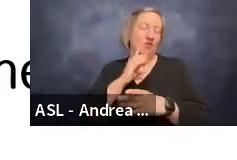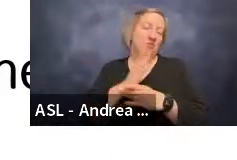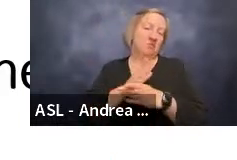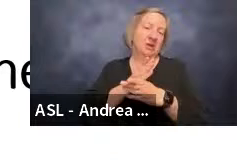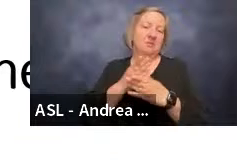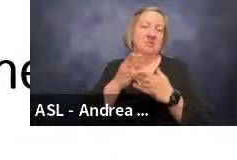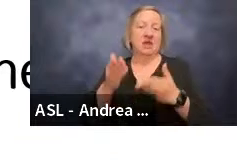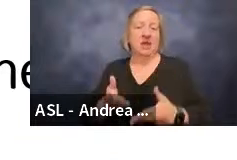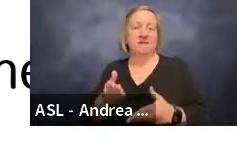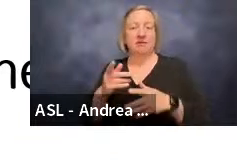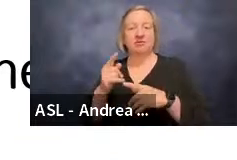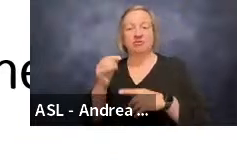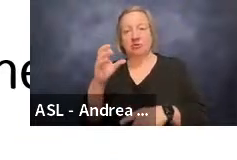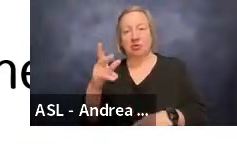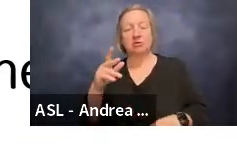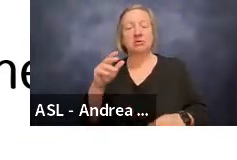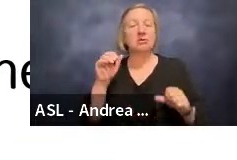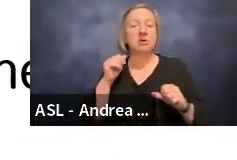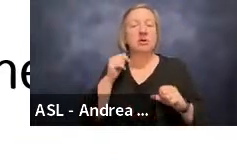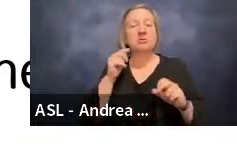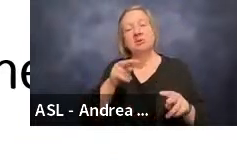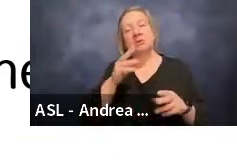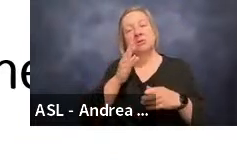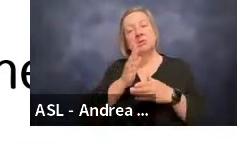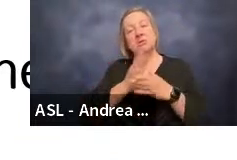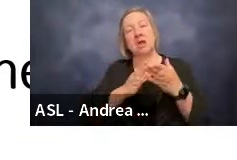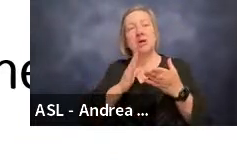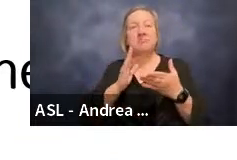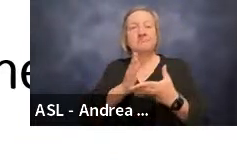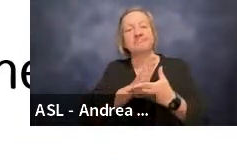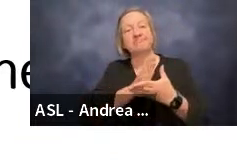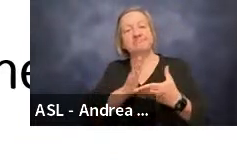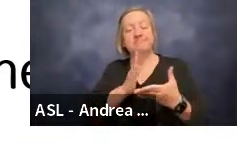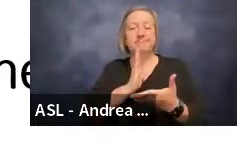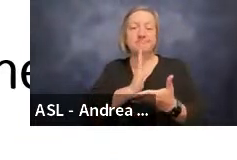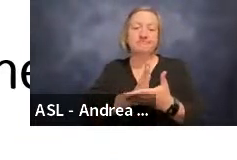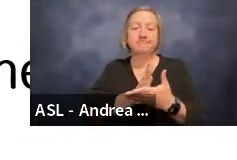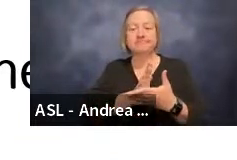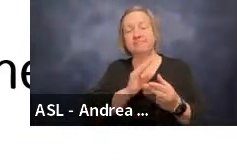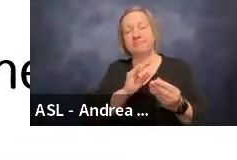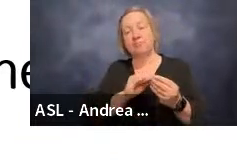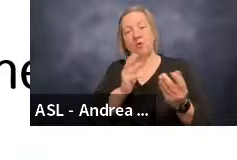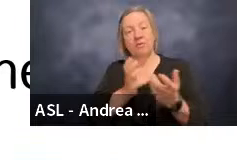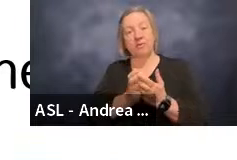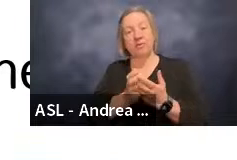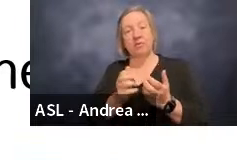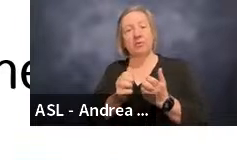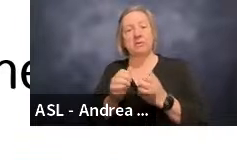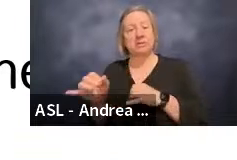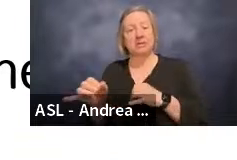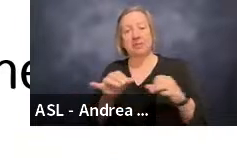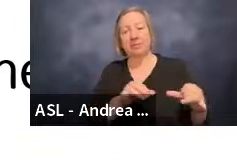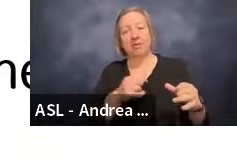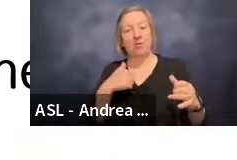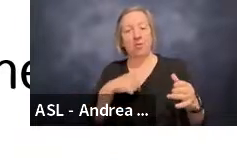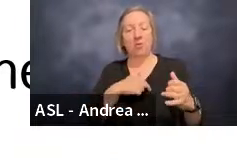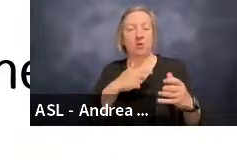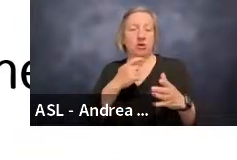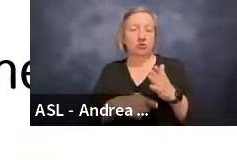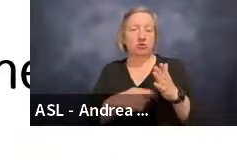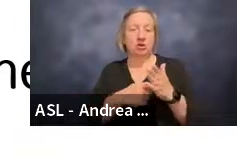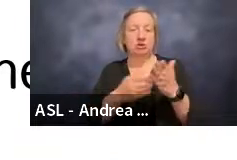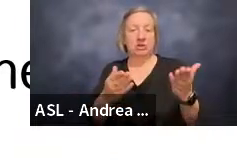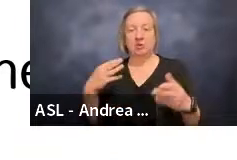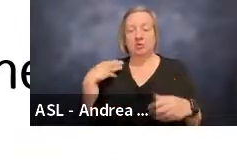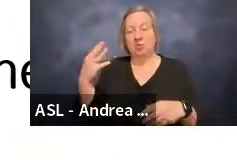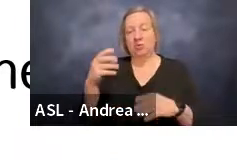We're also looking at potentially some middle ground that's more in alignment, similar to what we are currently charging here in